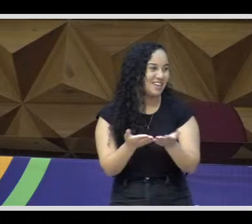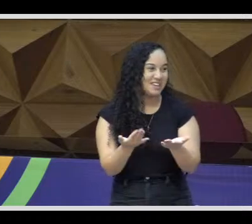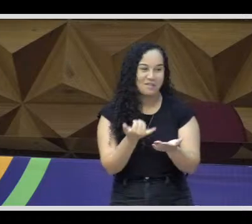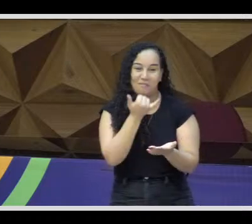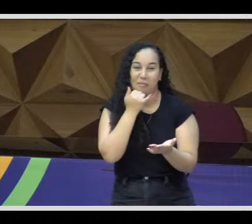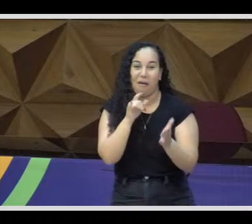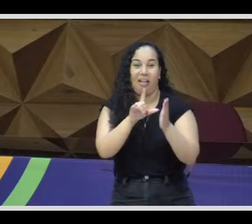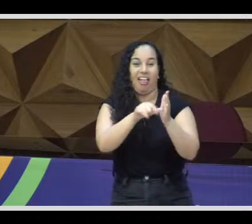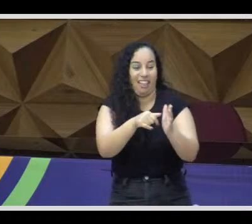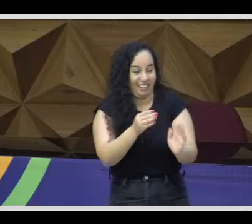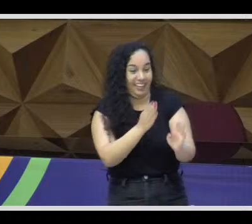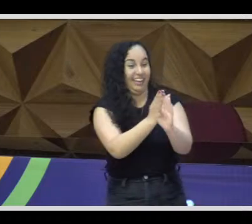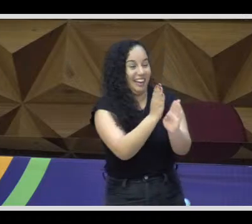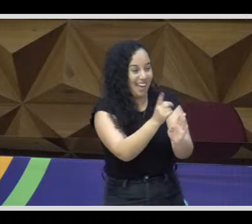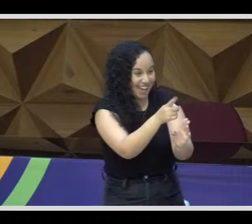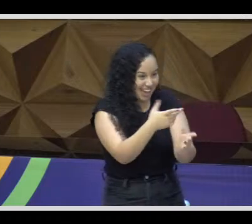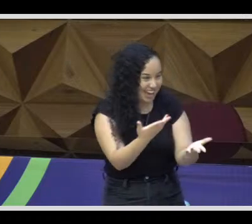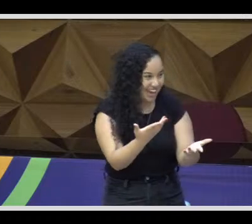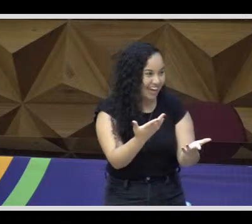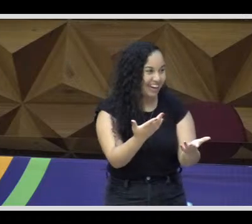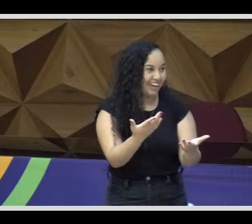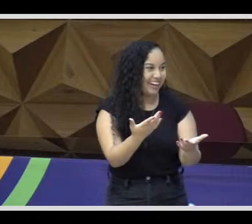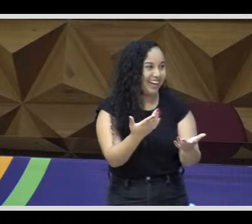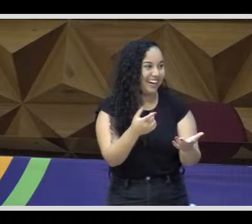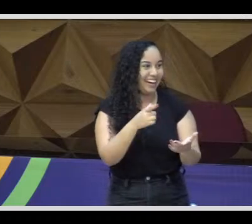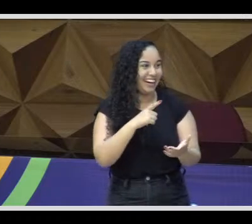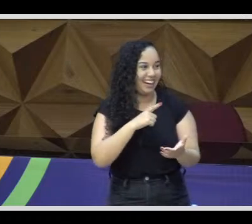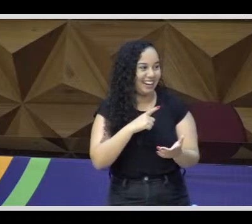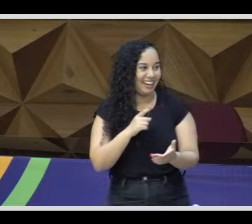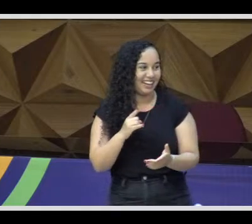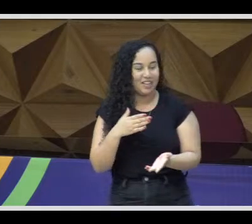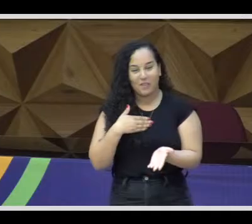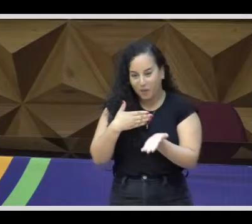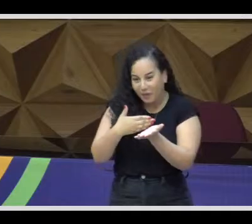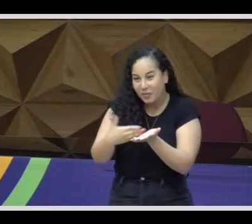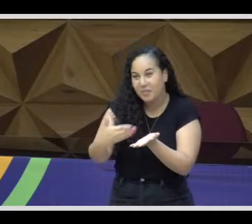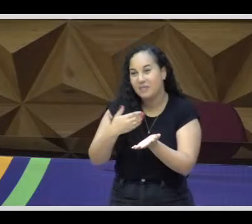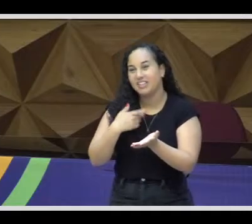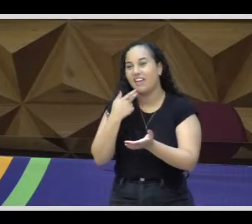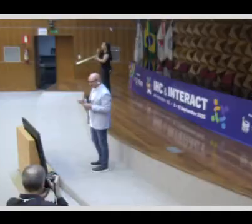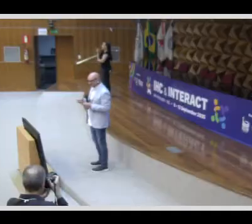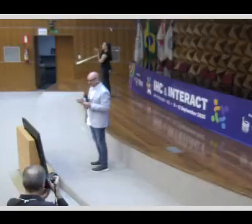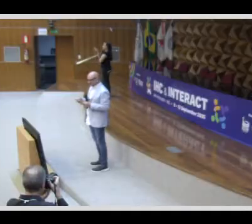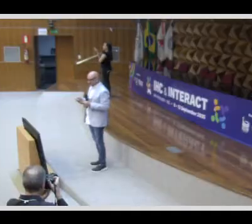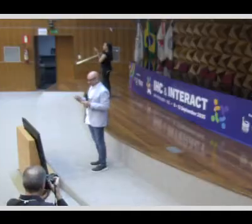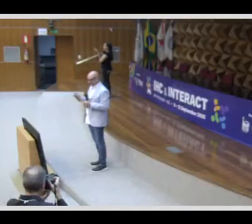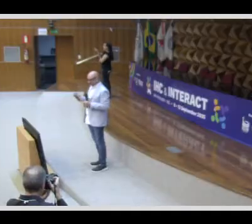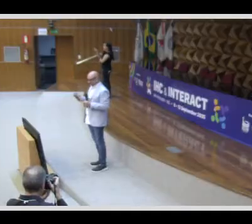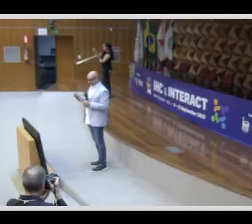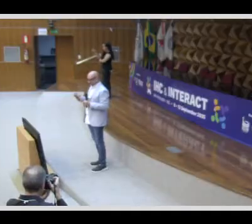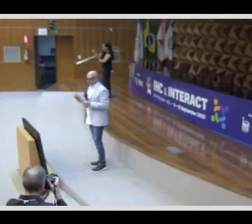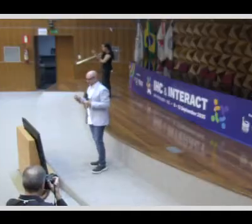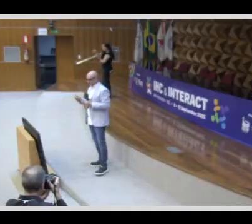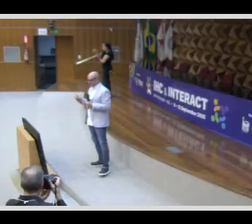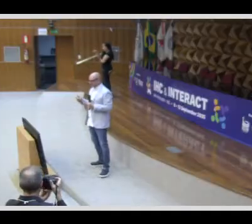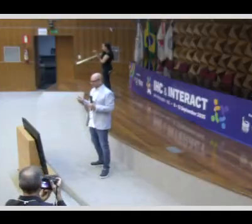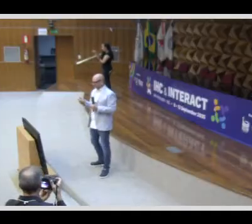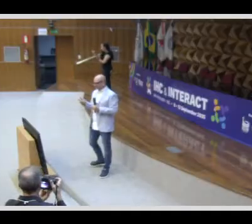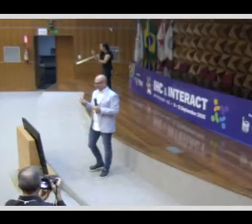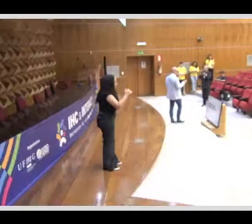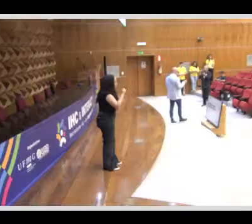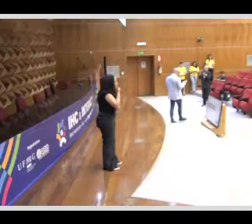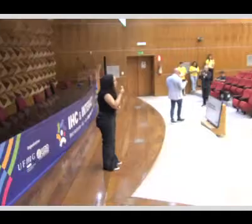late starting, but I'm honored to introduce Felipe Núñez. Is it right, my